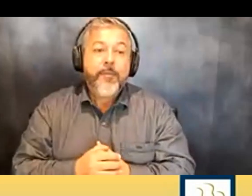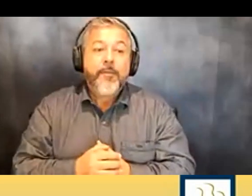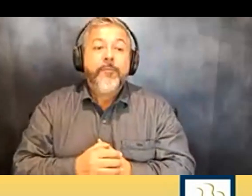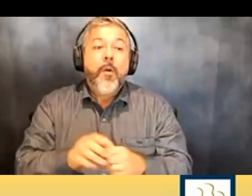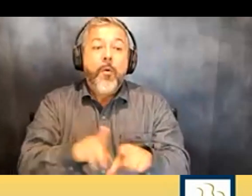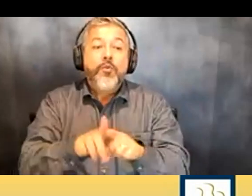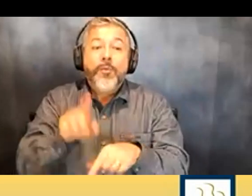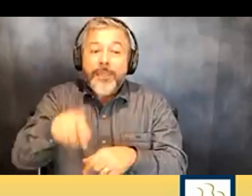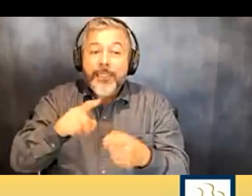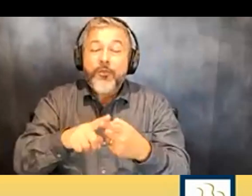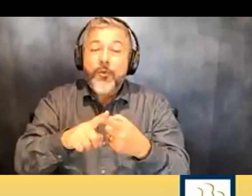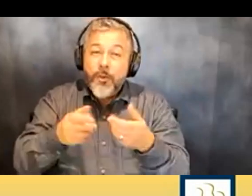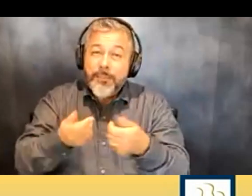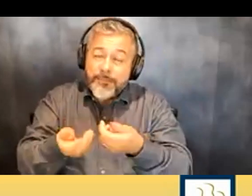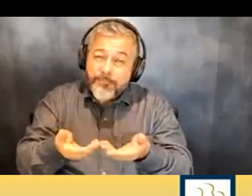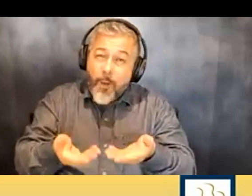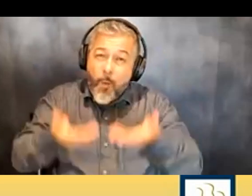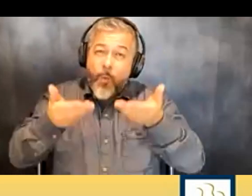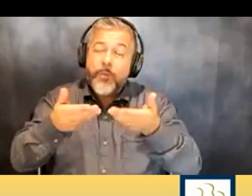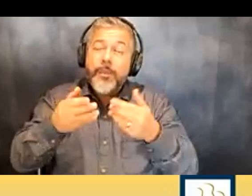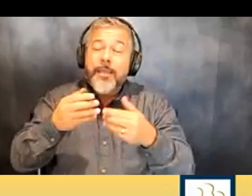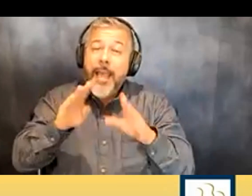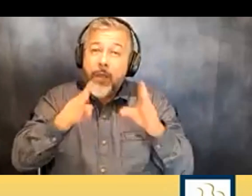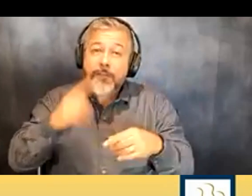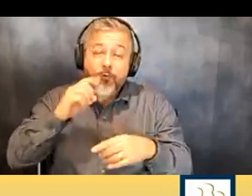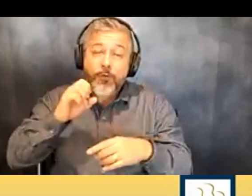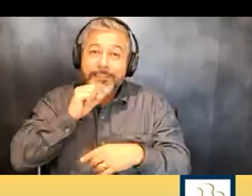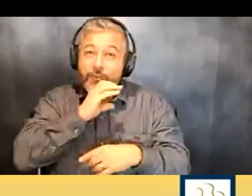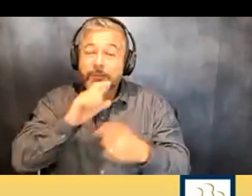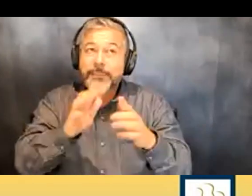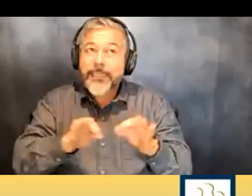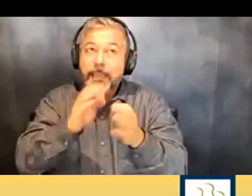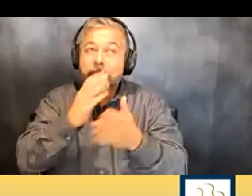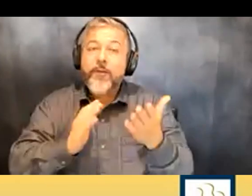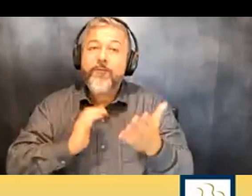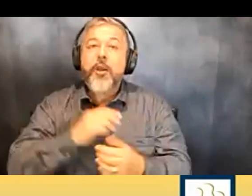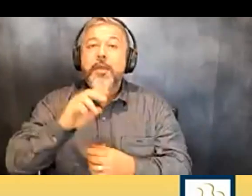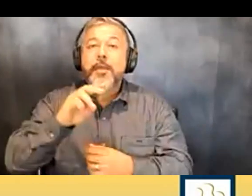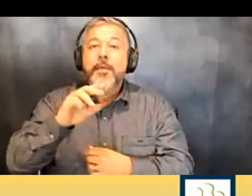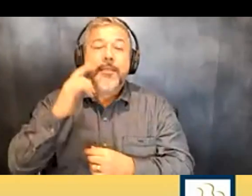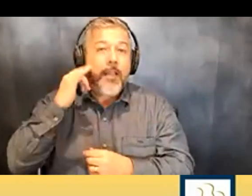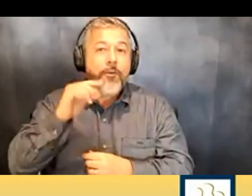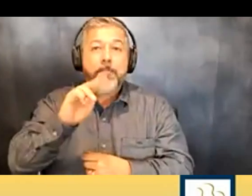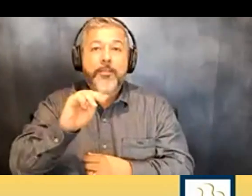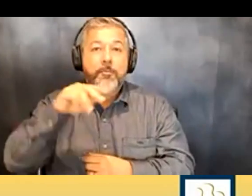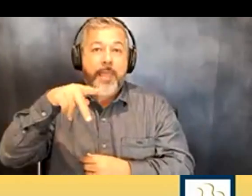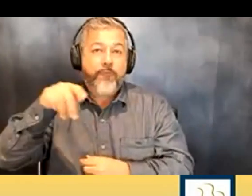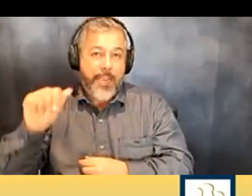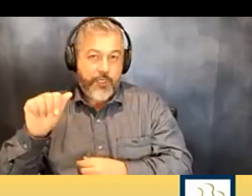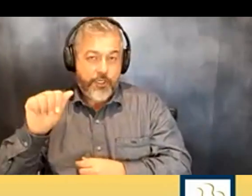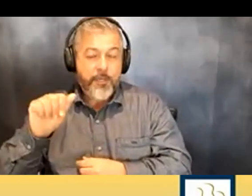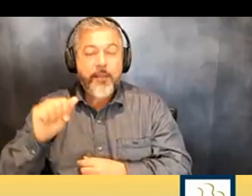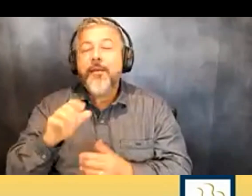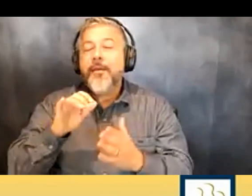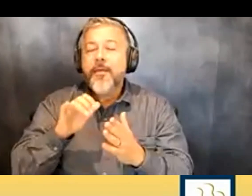uphold housing stability for seniors is also a key part of the California Master Plan for Aging. I know that document we're all